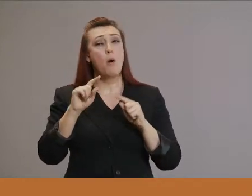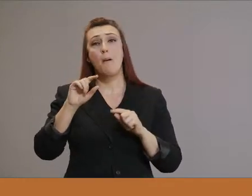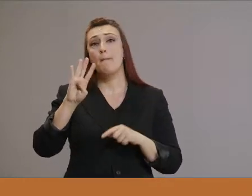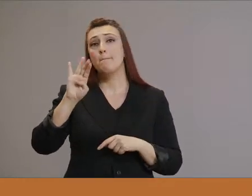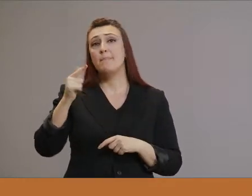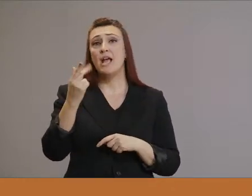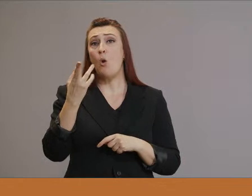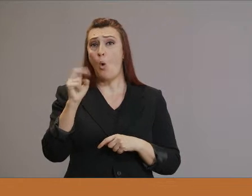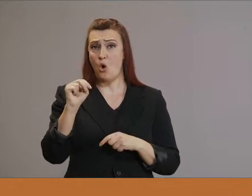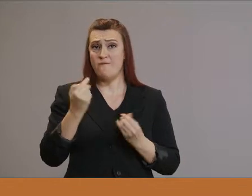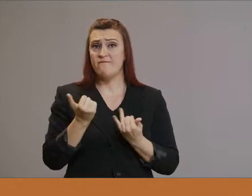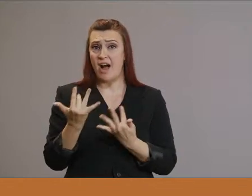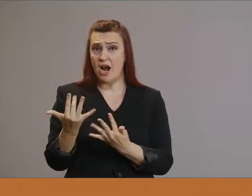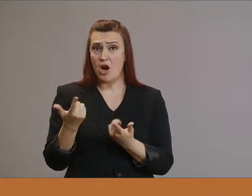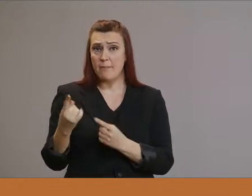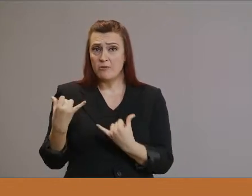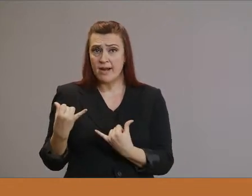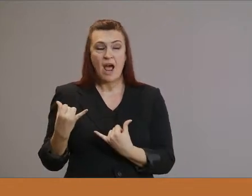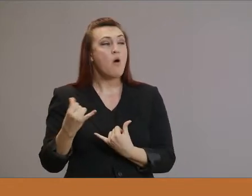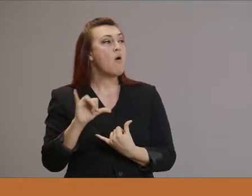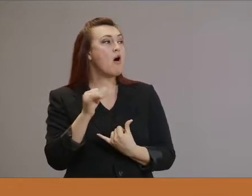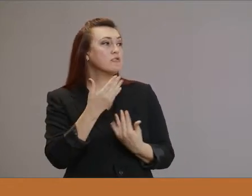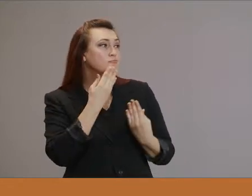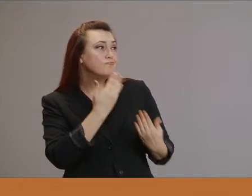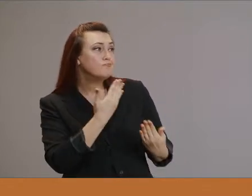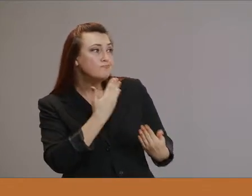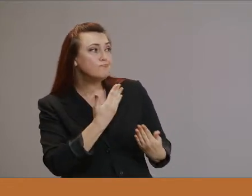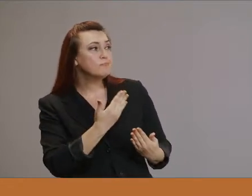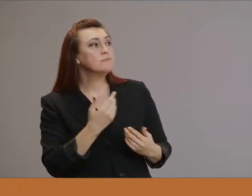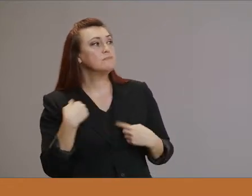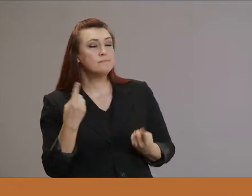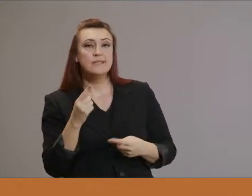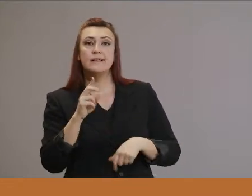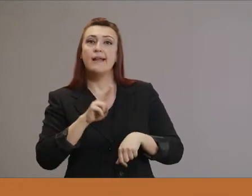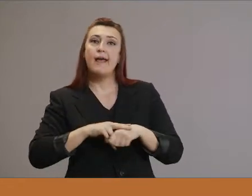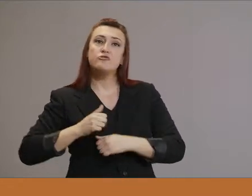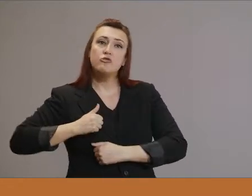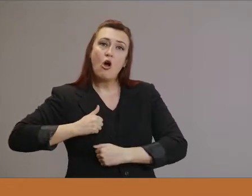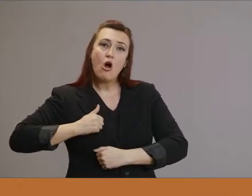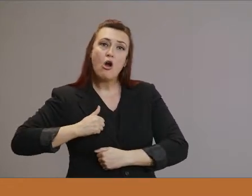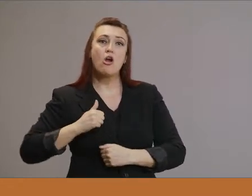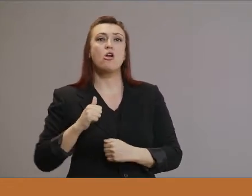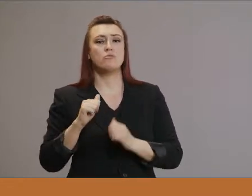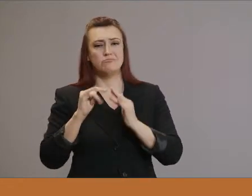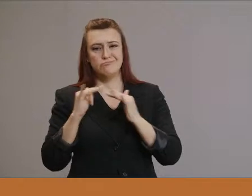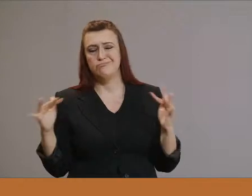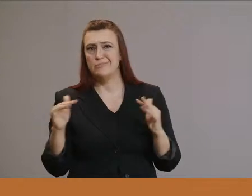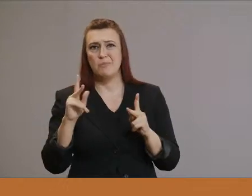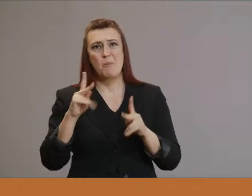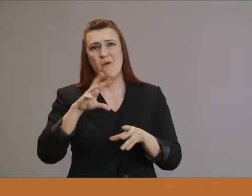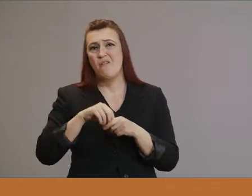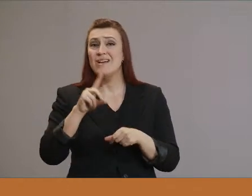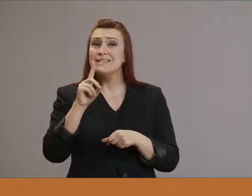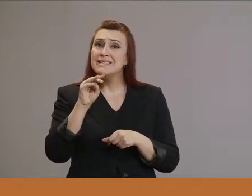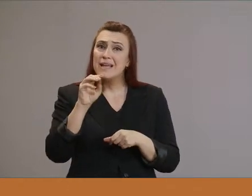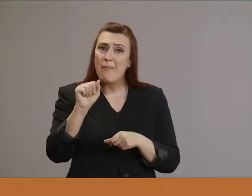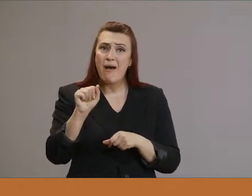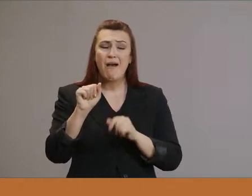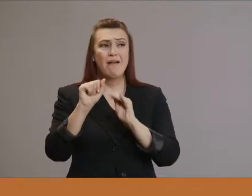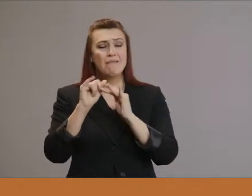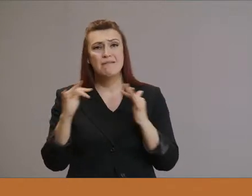say thank you to you and the brave women and men of the National Guard and all the hardworking folks at DEMA that are working